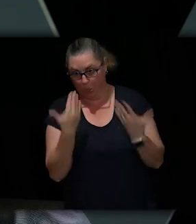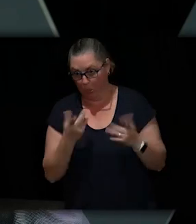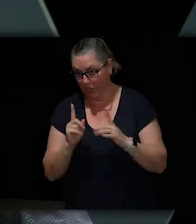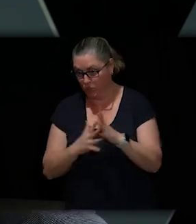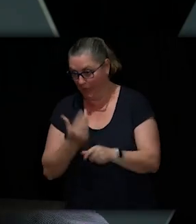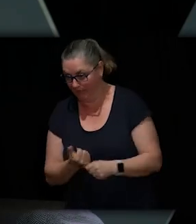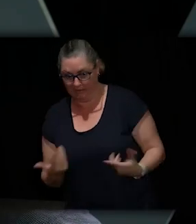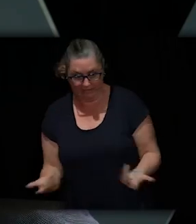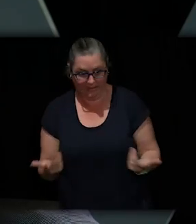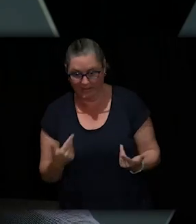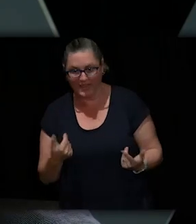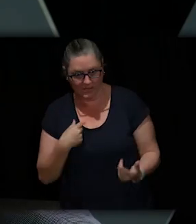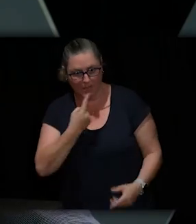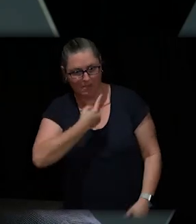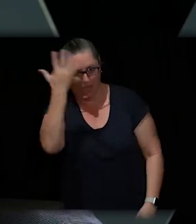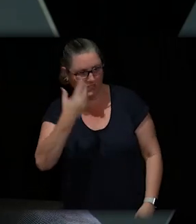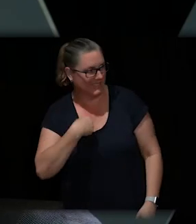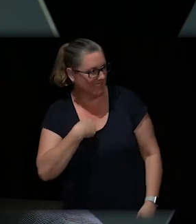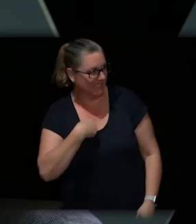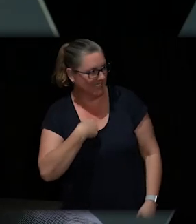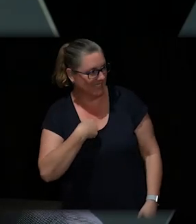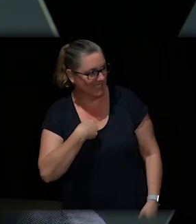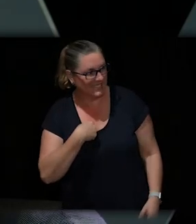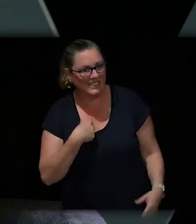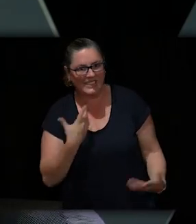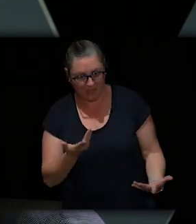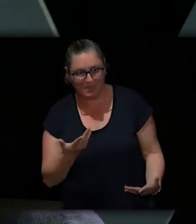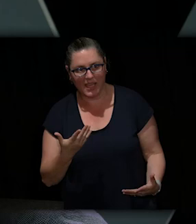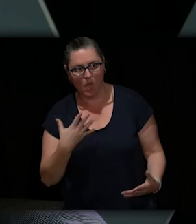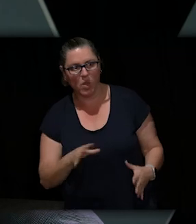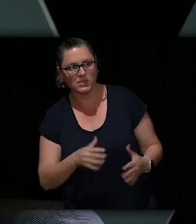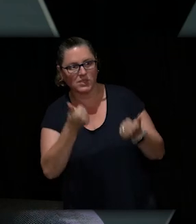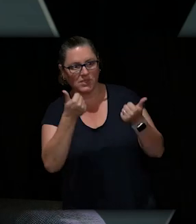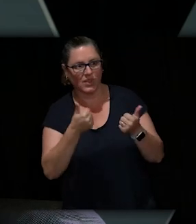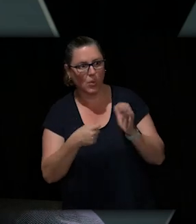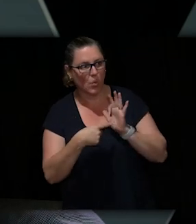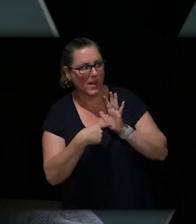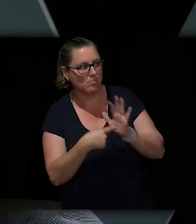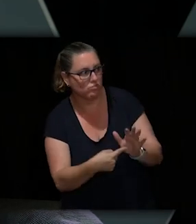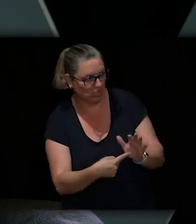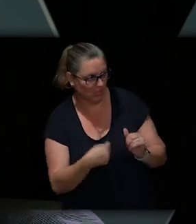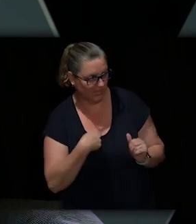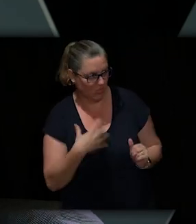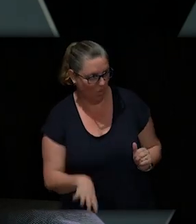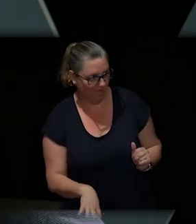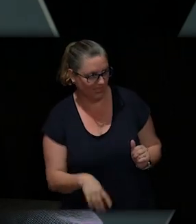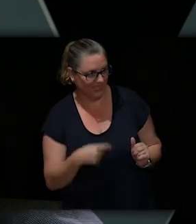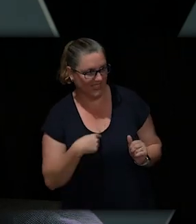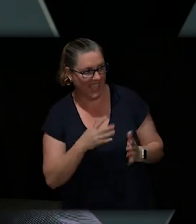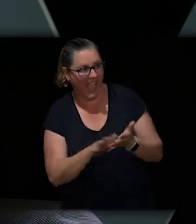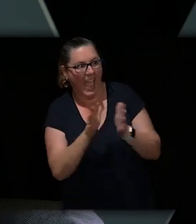so I was super embarrassed, but I wanted to make a good impression to come back from that terrible